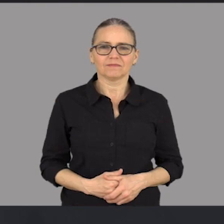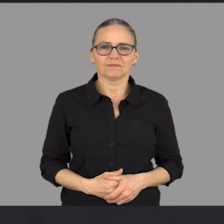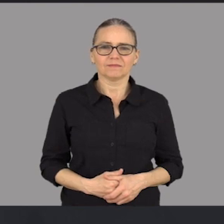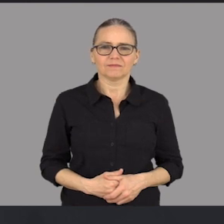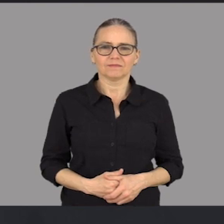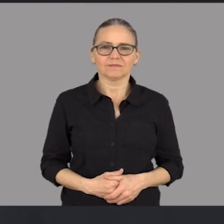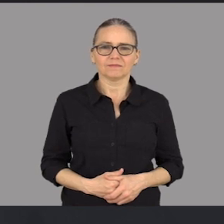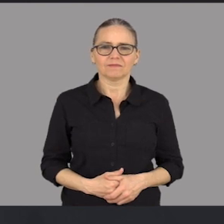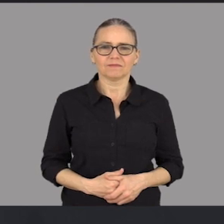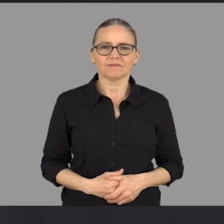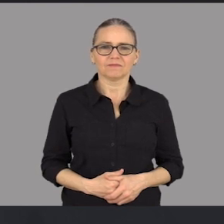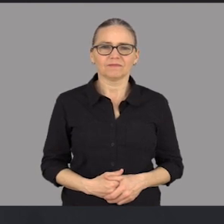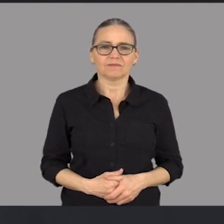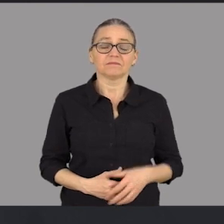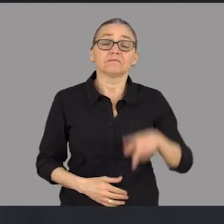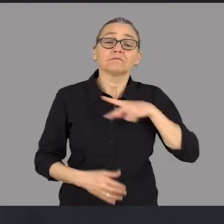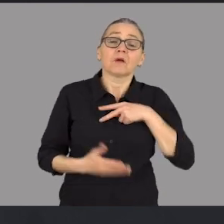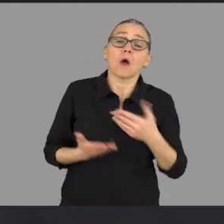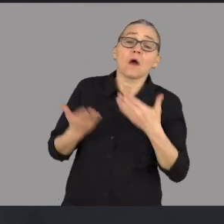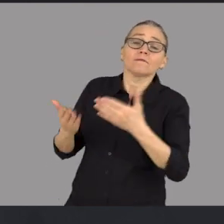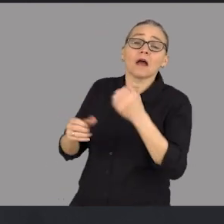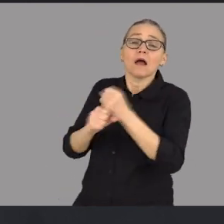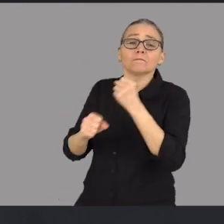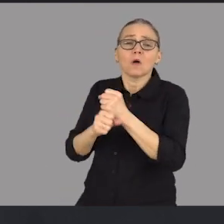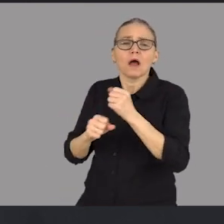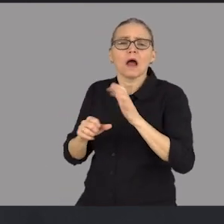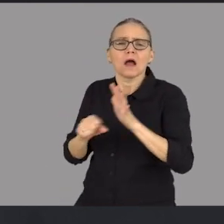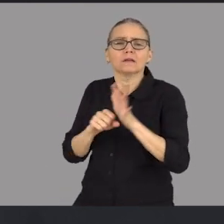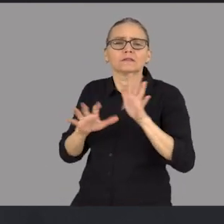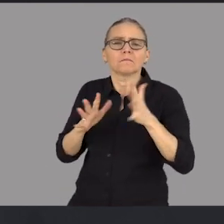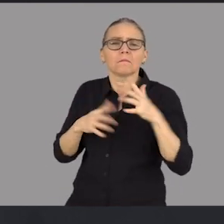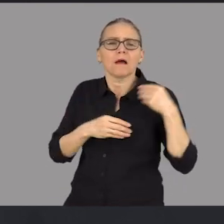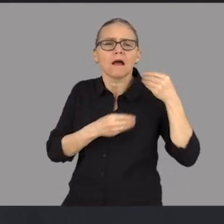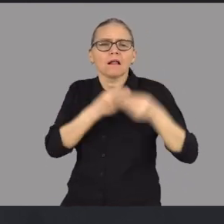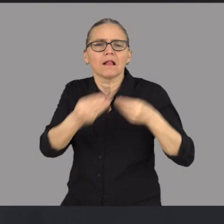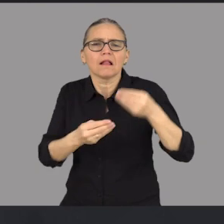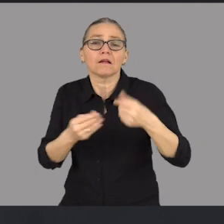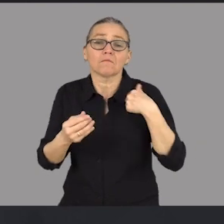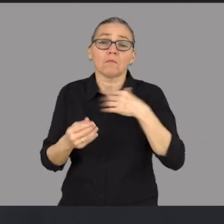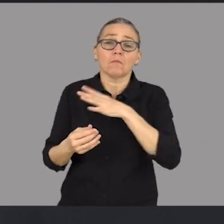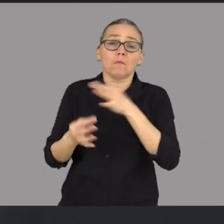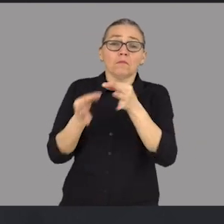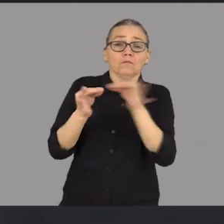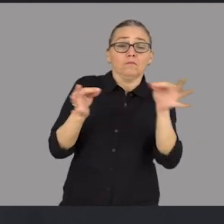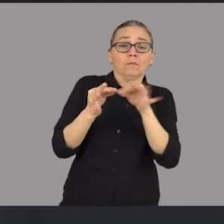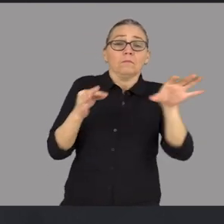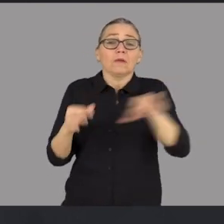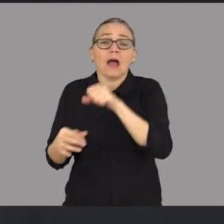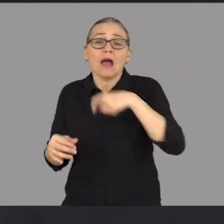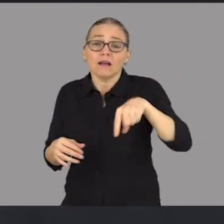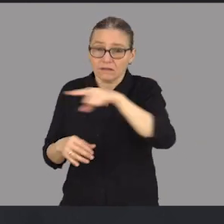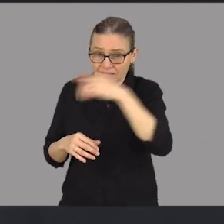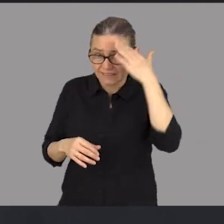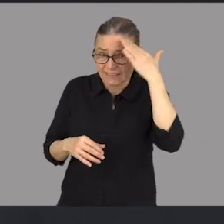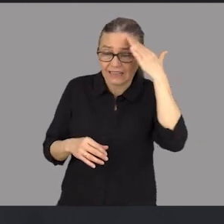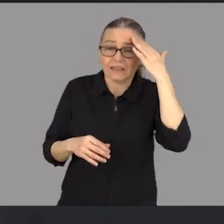Our job postings are fairly generic. I do have just kind of a generic, we're